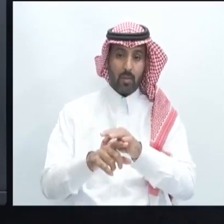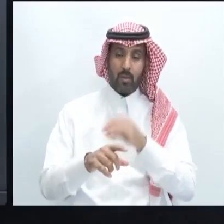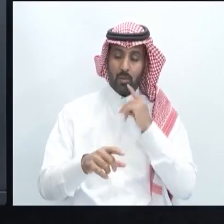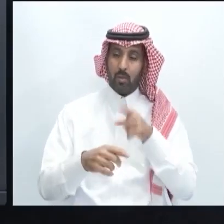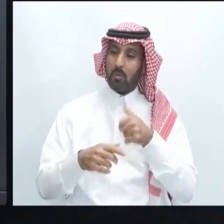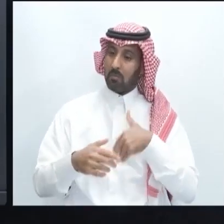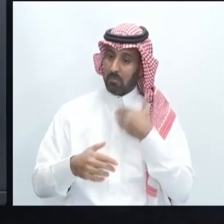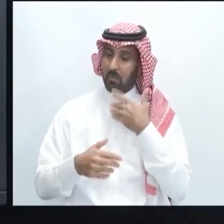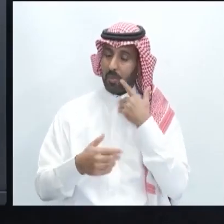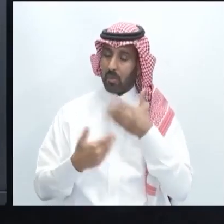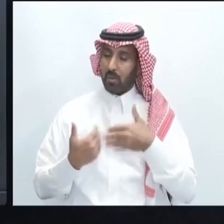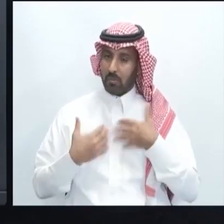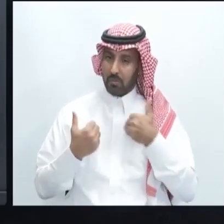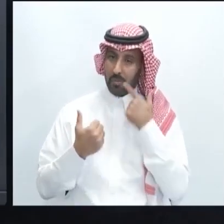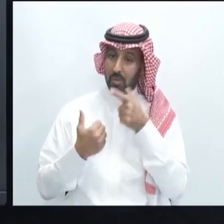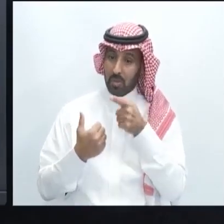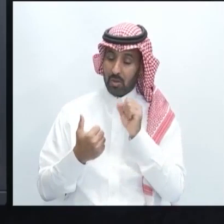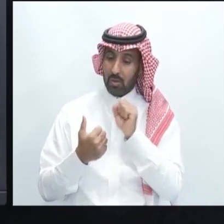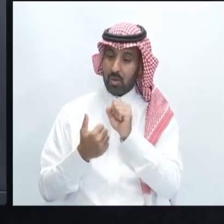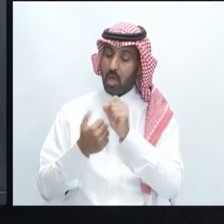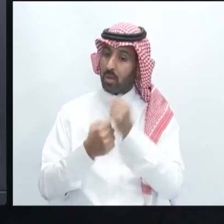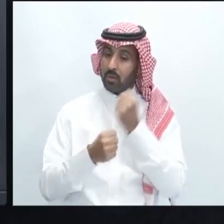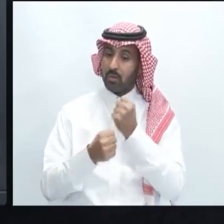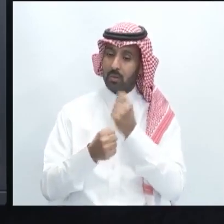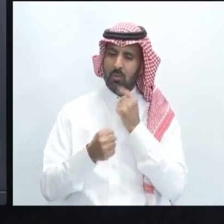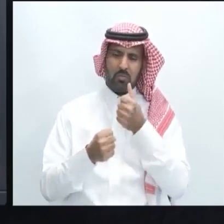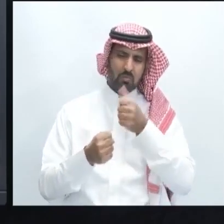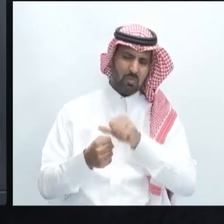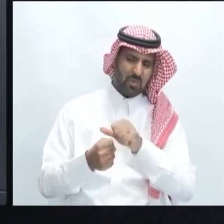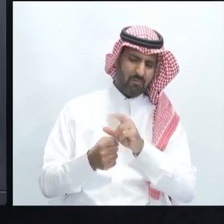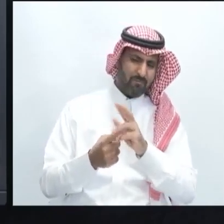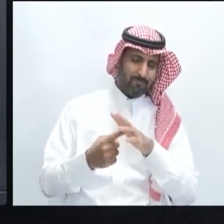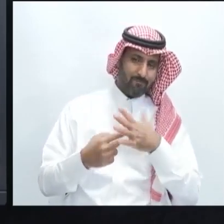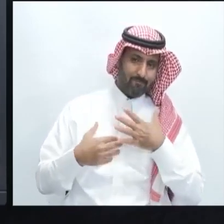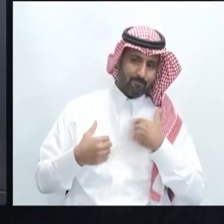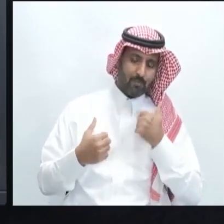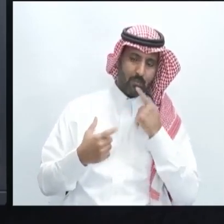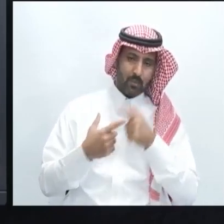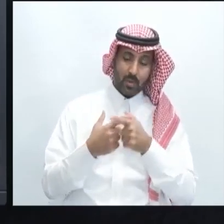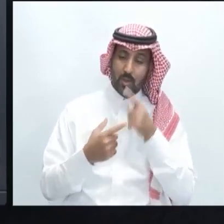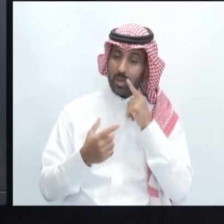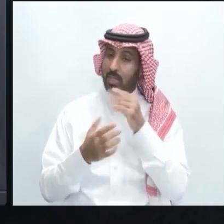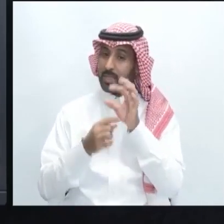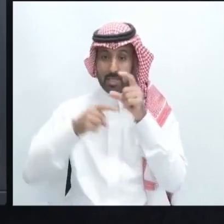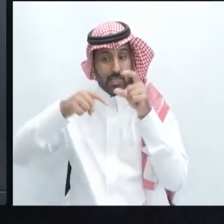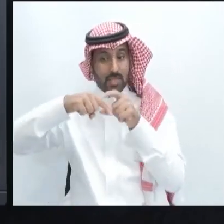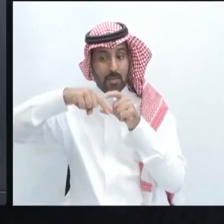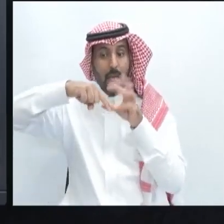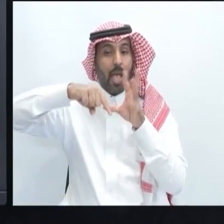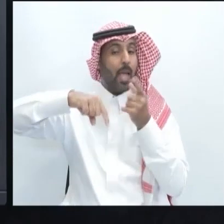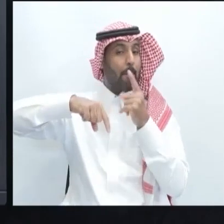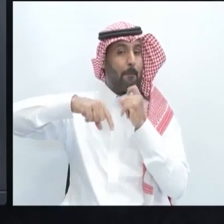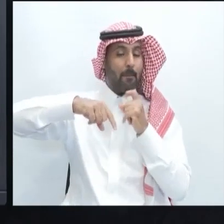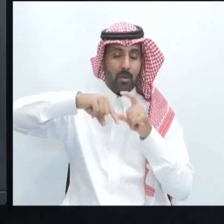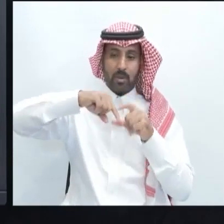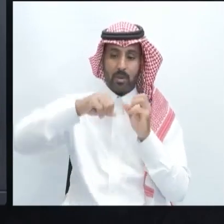satisfaction about their job. Are they satisfied or not? How the percentage also. So we'll be listening to some numbers.